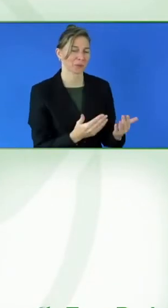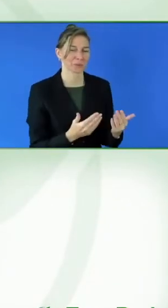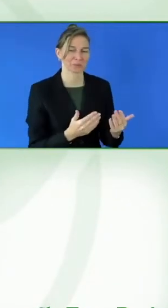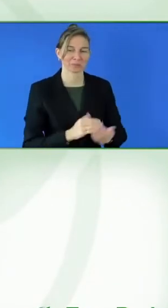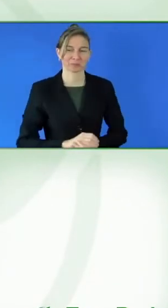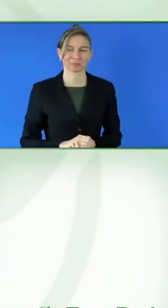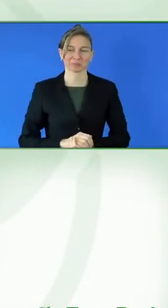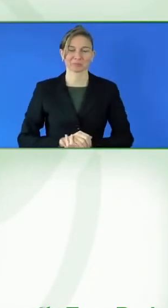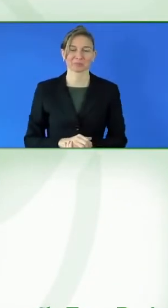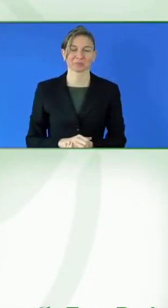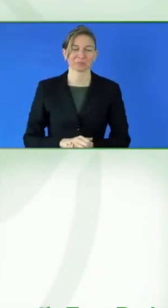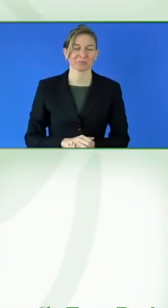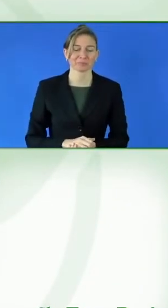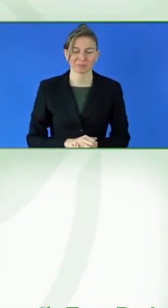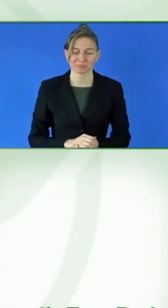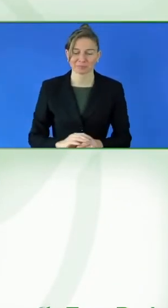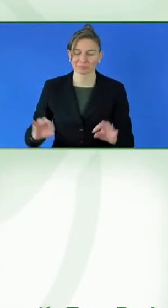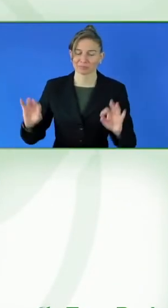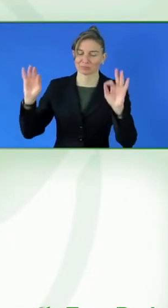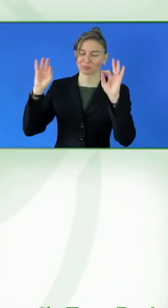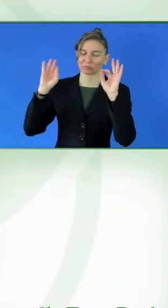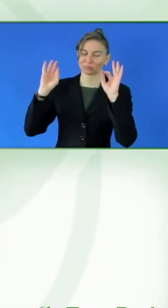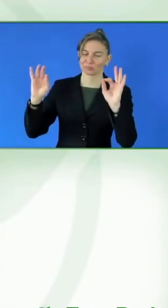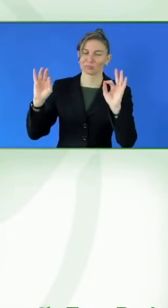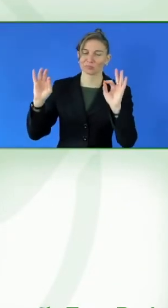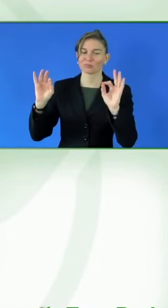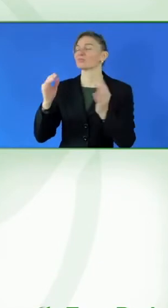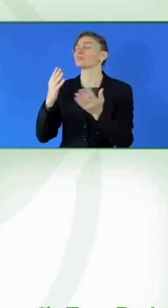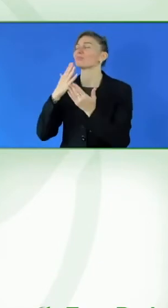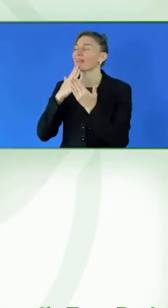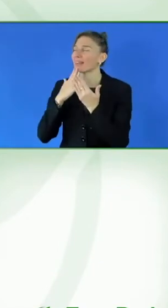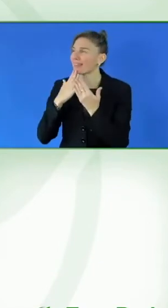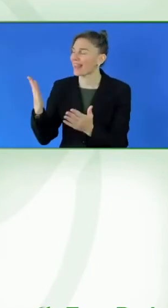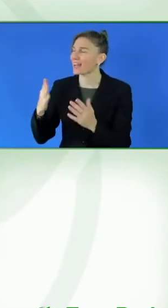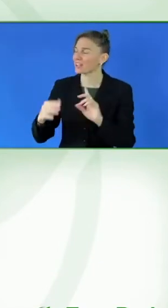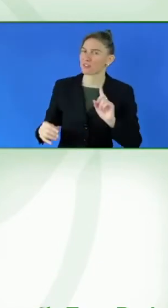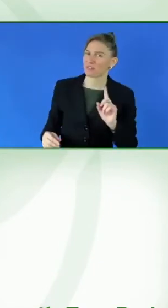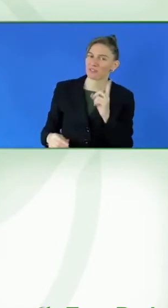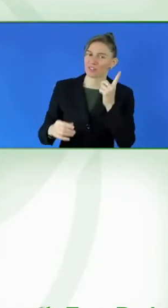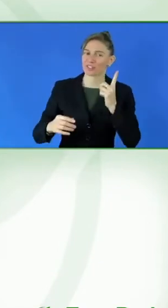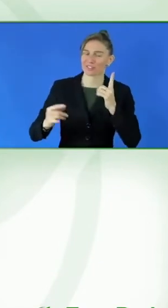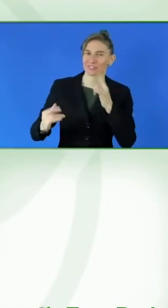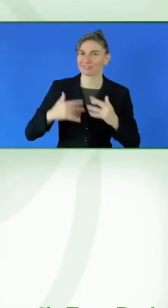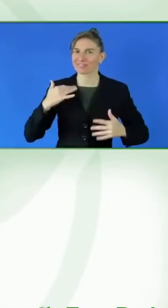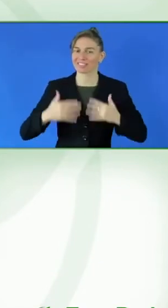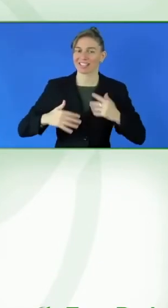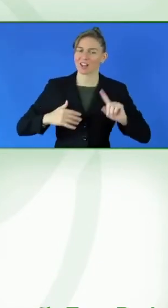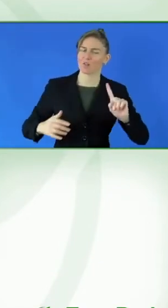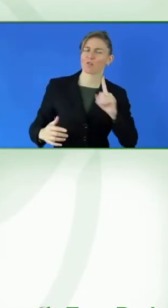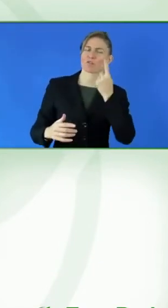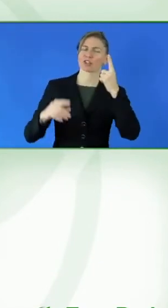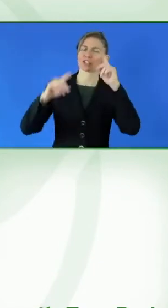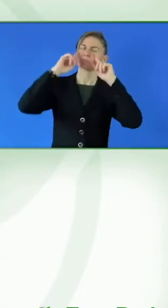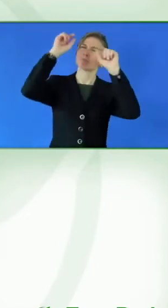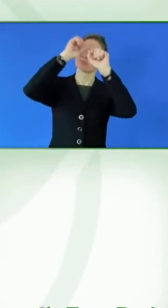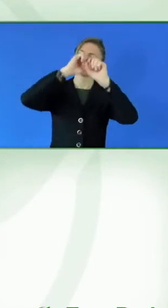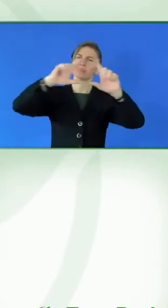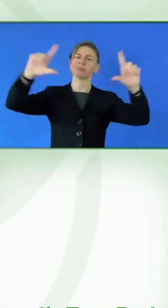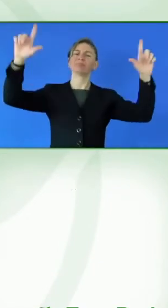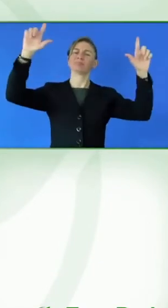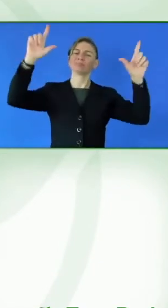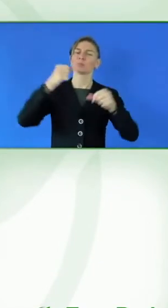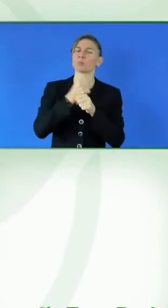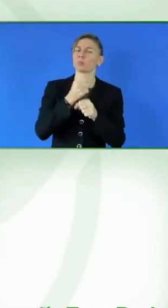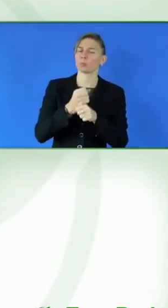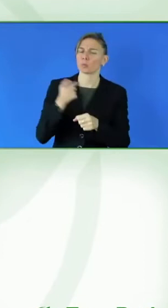Thank you so much, Ankita, for starting us up and for giving us an initial insight into the work that you are doing. I would